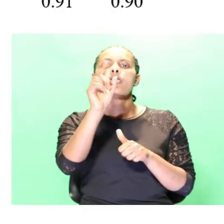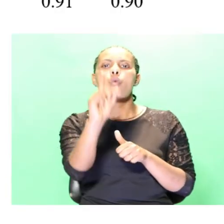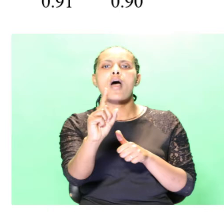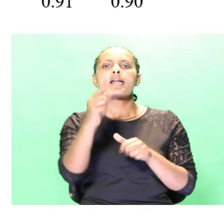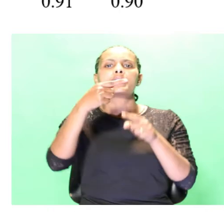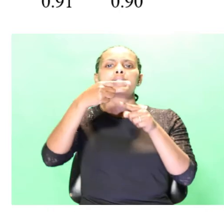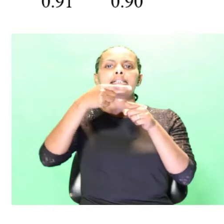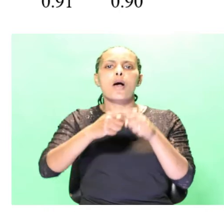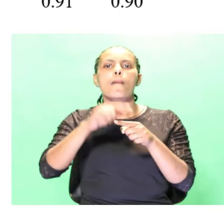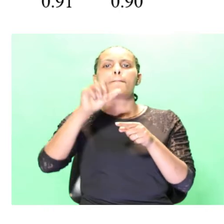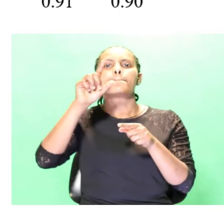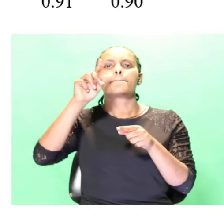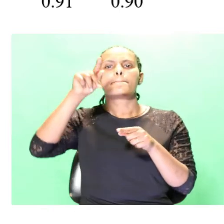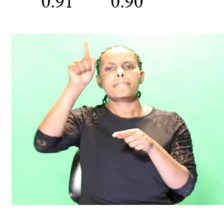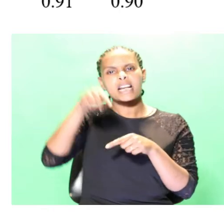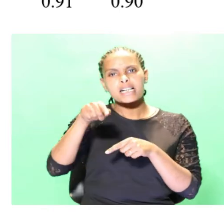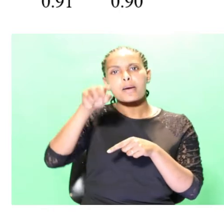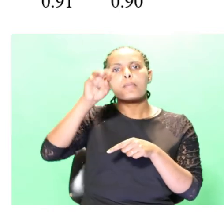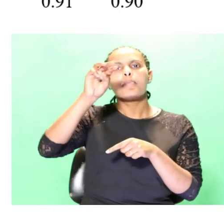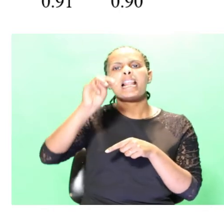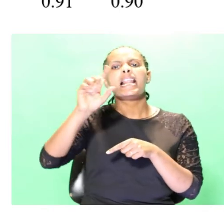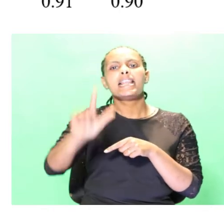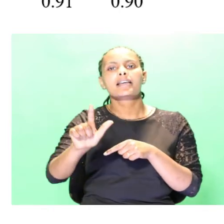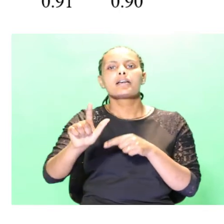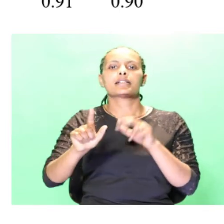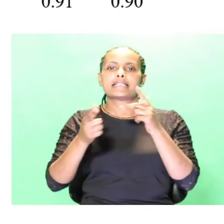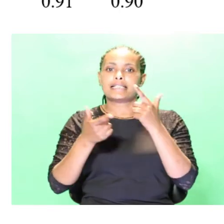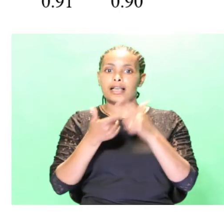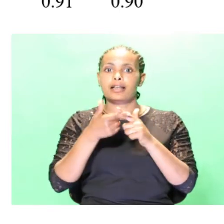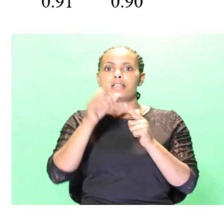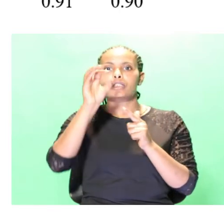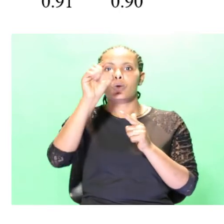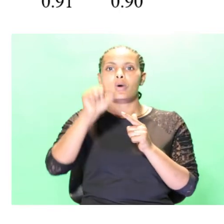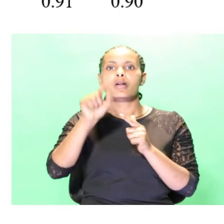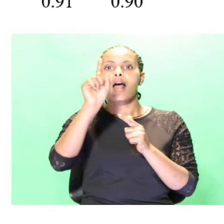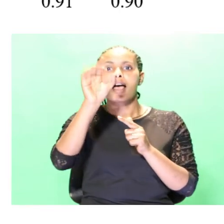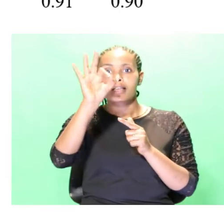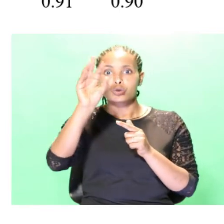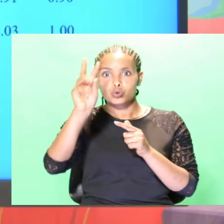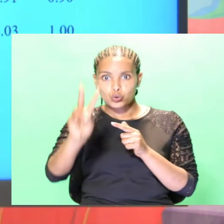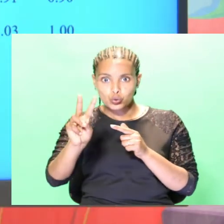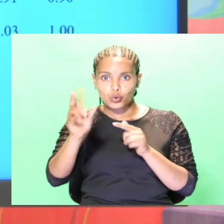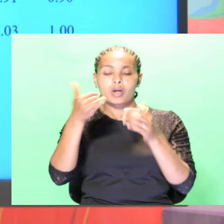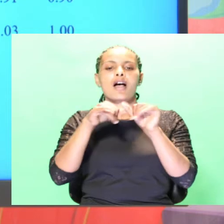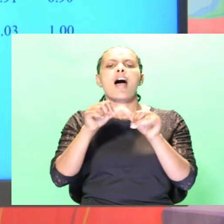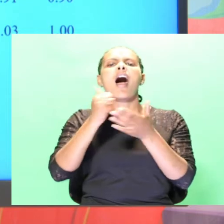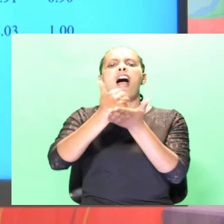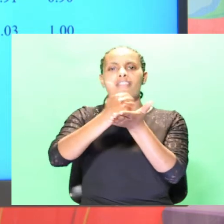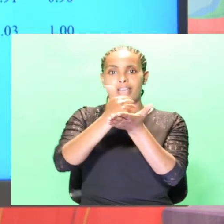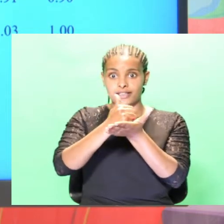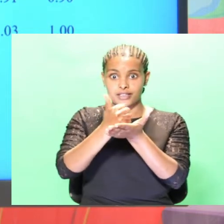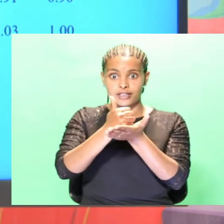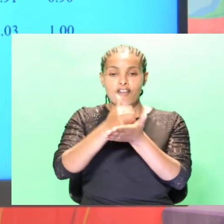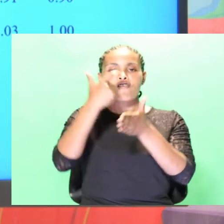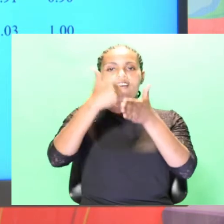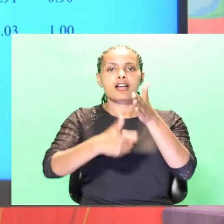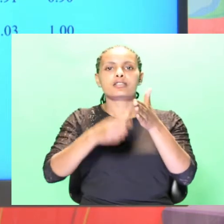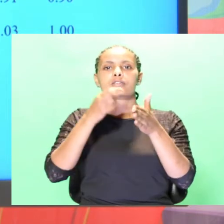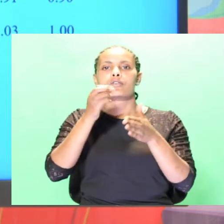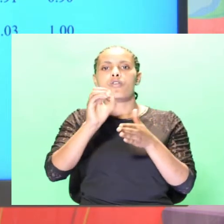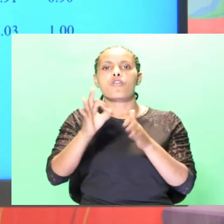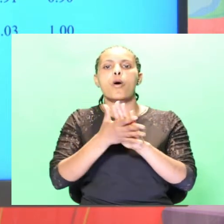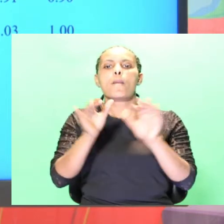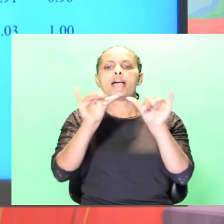0.91 gram per milliliter. In the second trial, 0.92 and so on. Average values